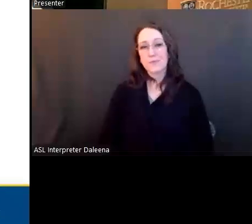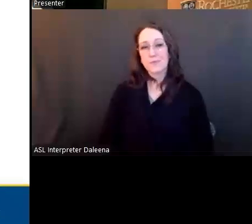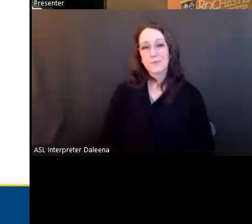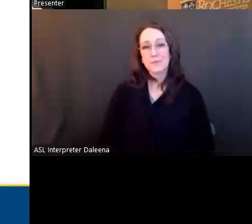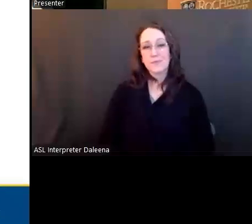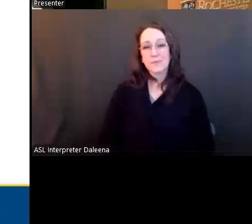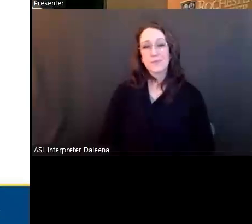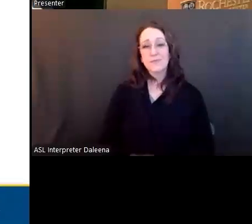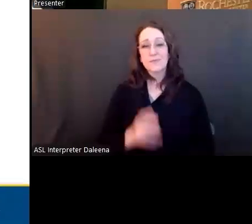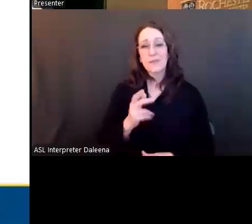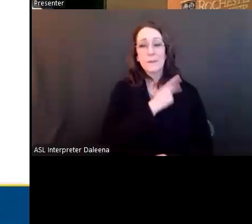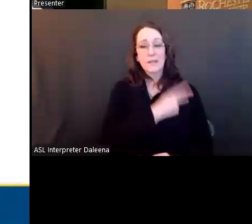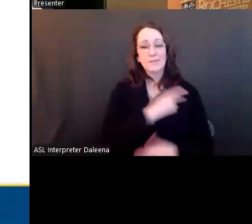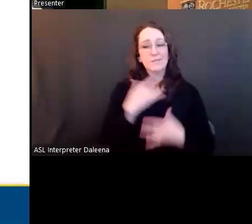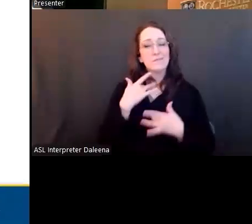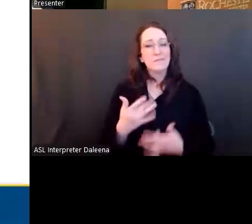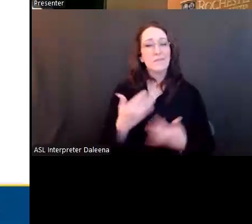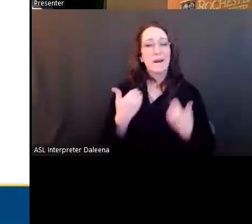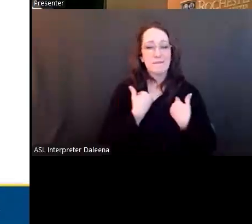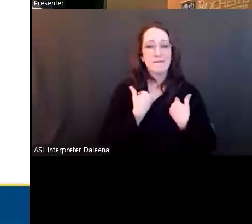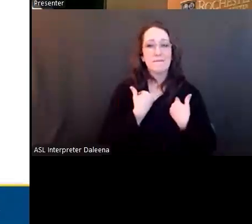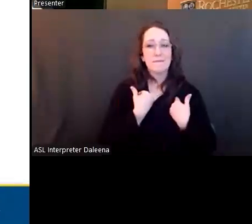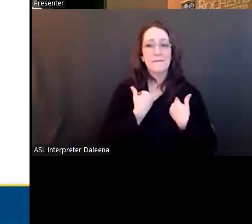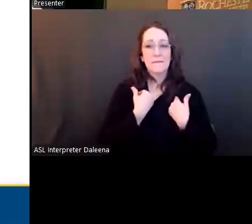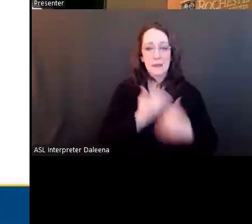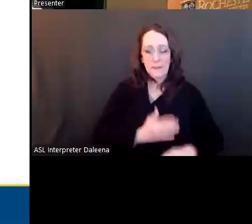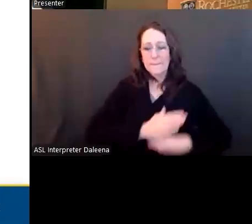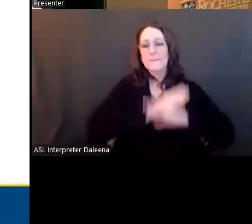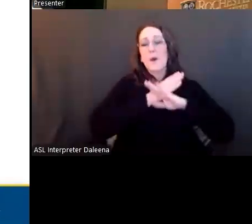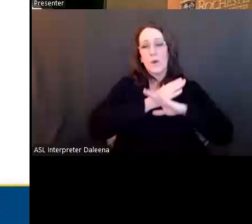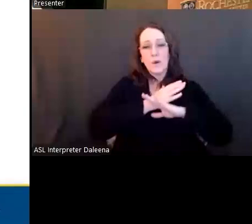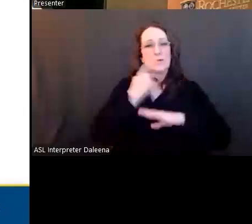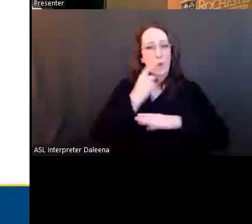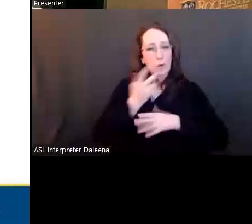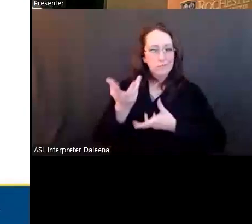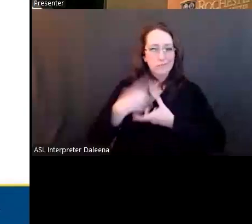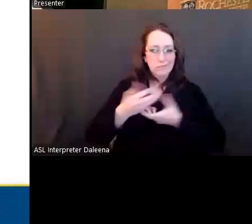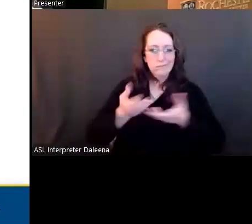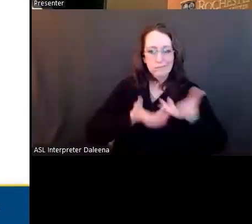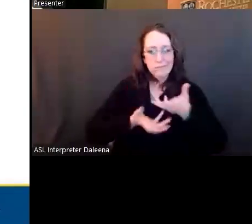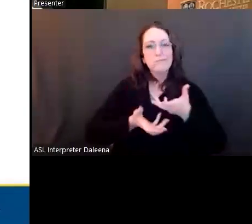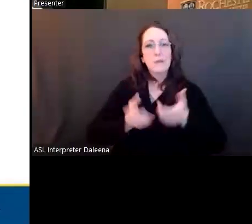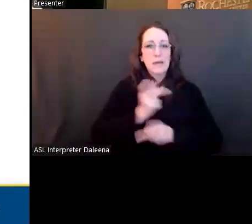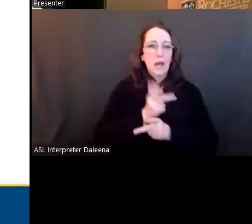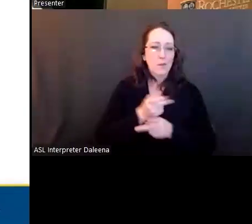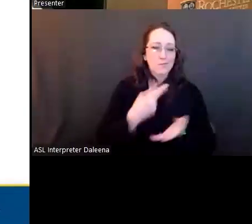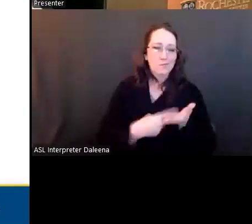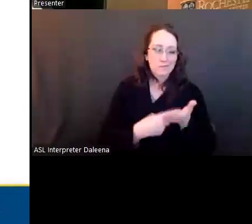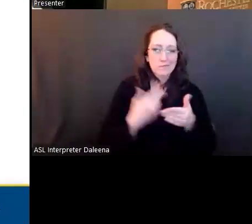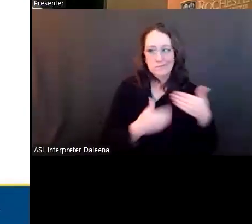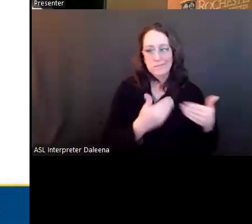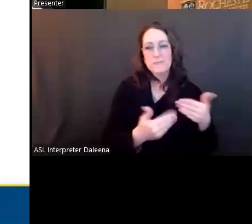These patients will typically have barriers to engaging in care. We've discussed that along the